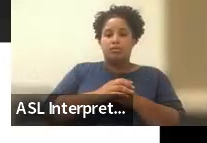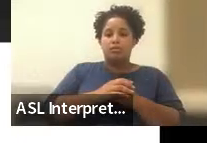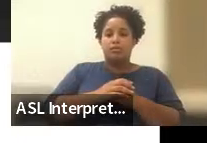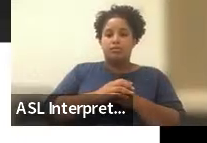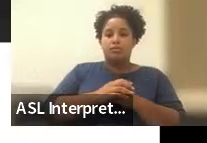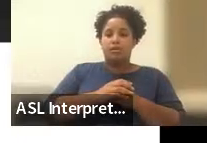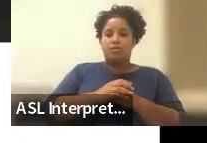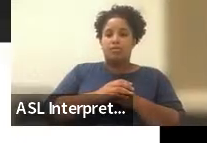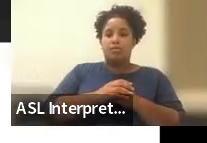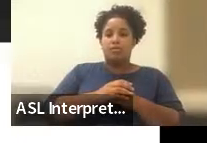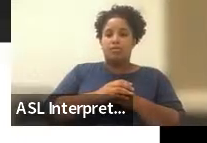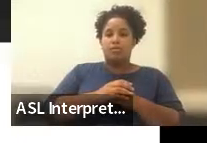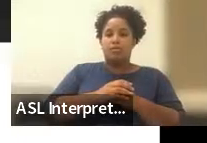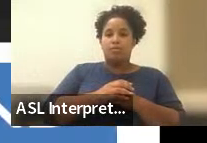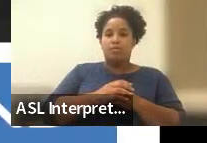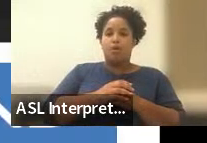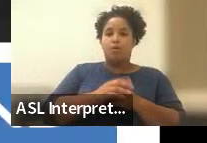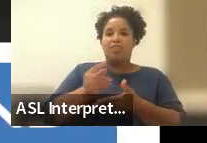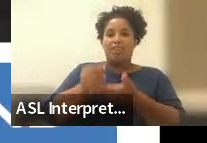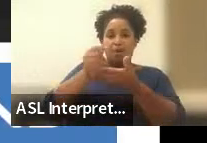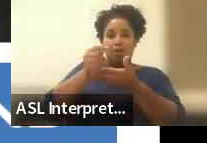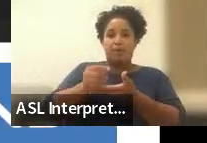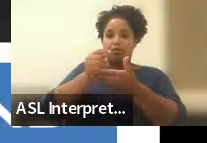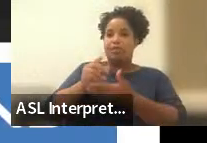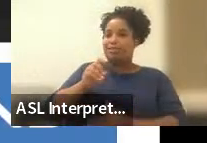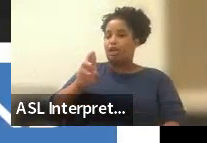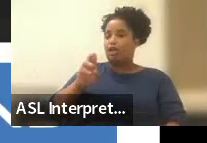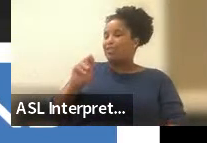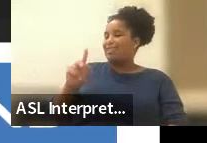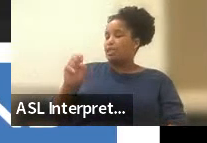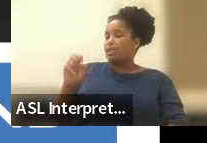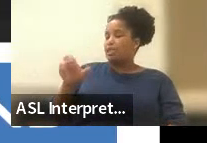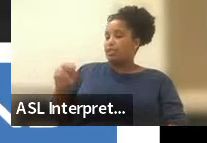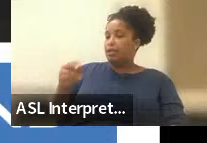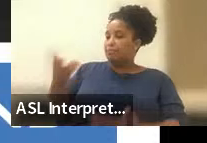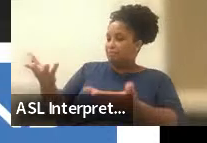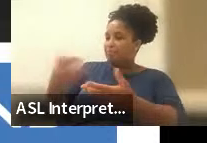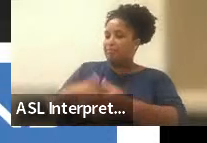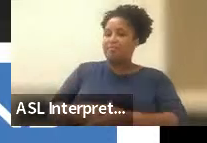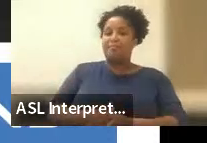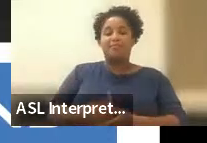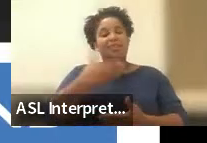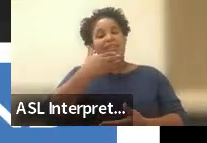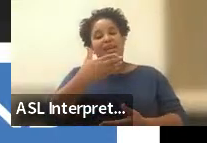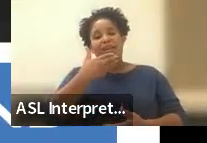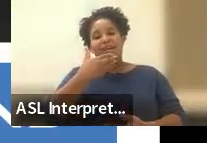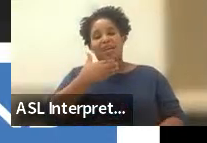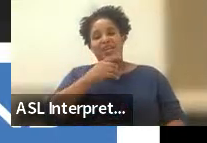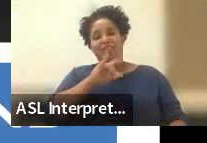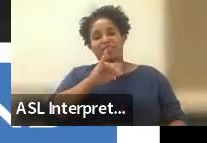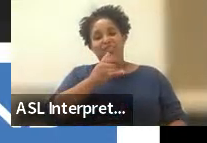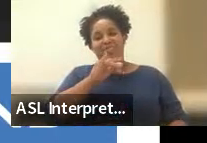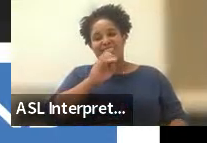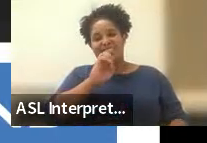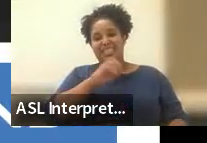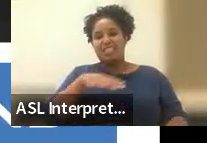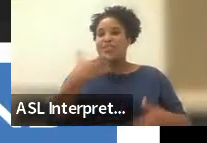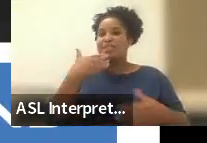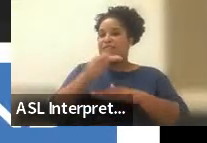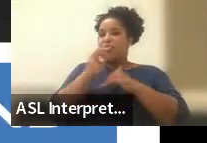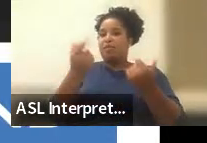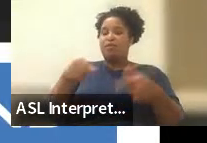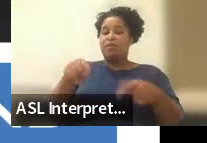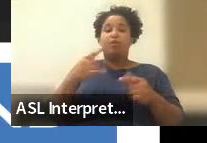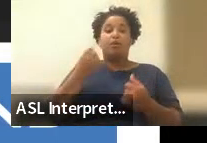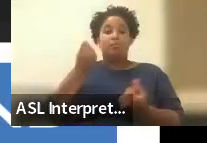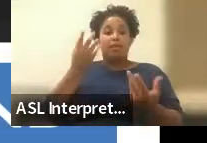awareness of what's happening with therapeutics. So Dr. Nielsen, take it away. Thanks, Julie. Good evening, everyone. So as